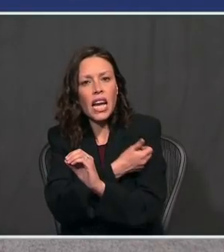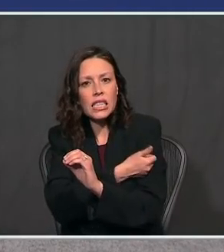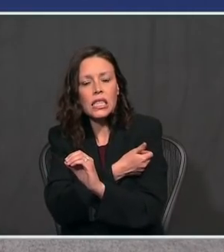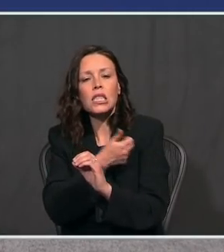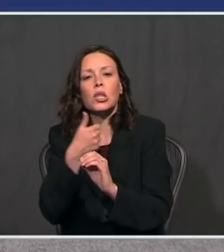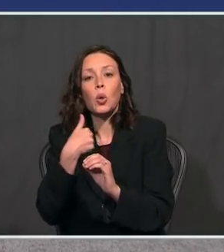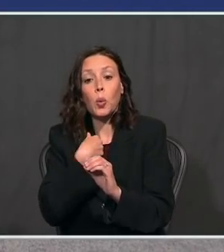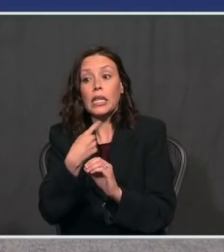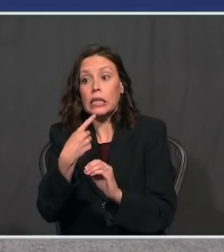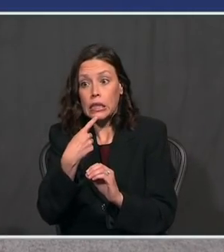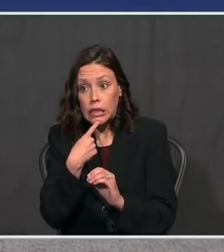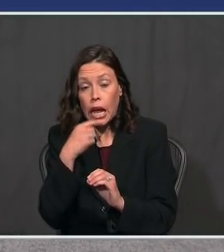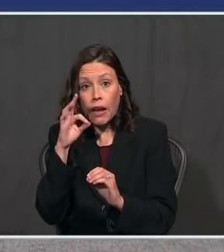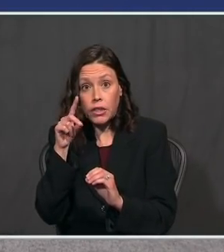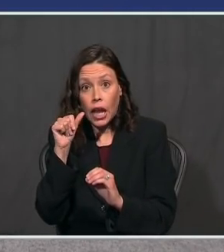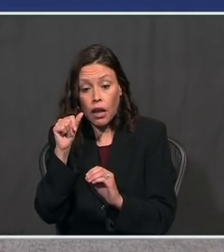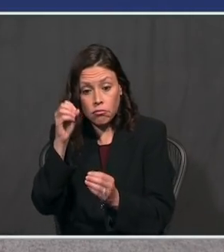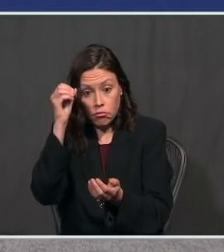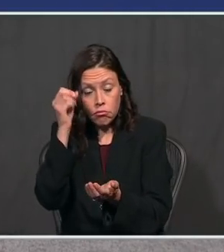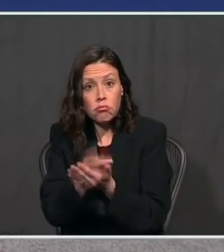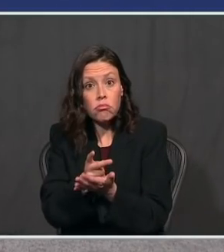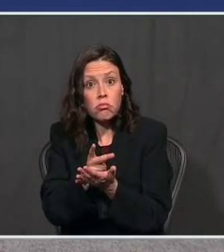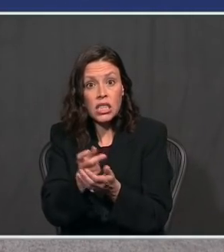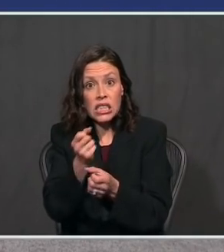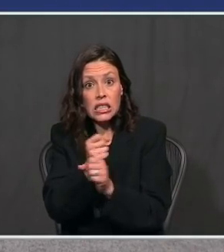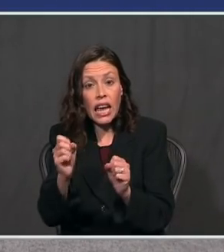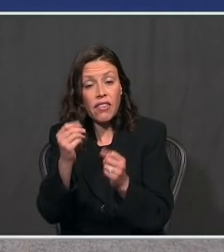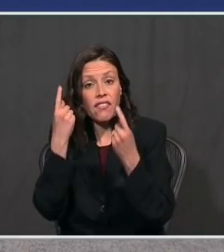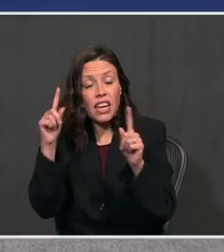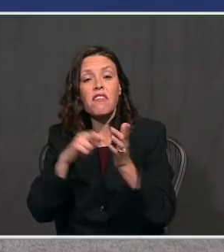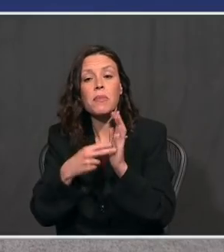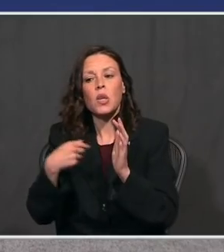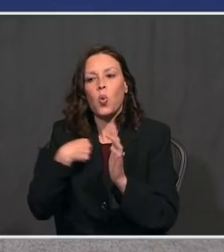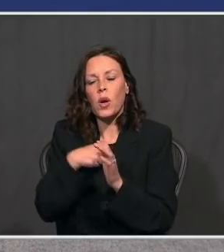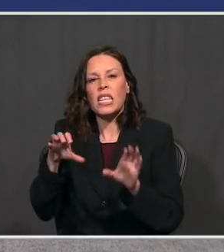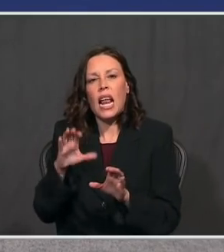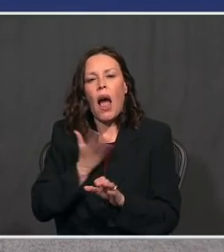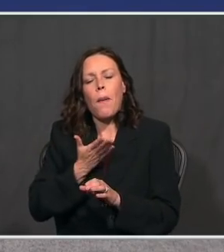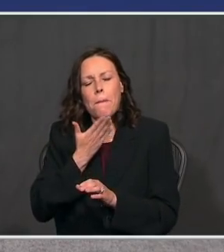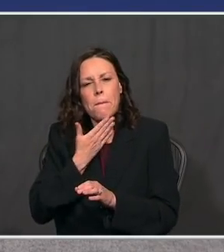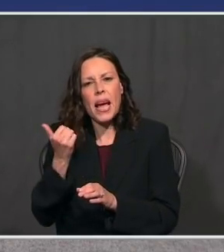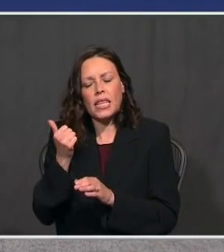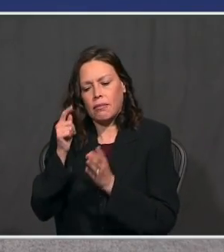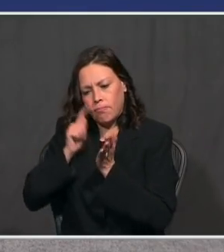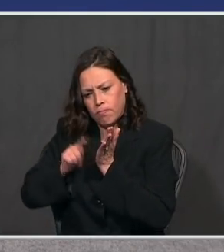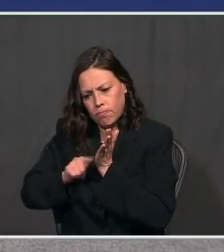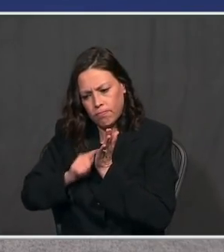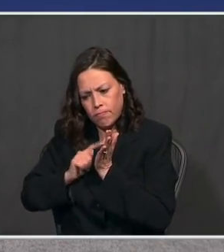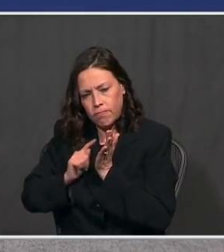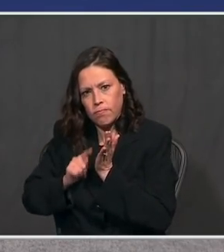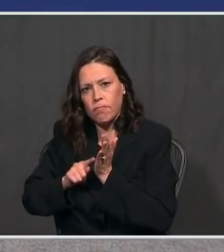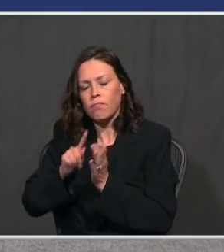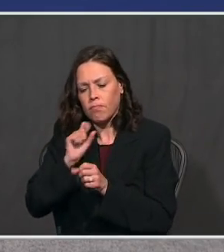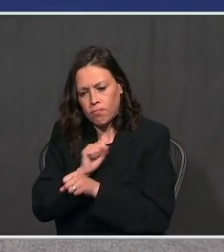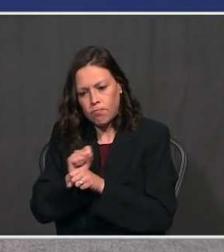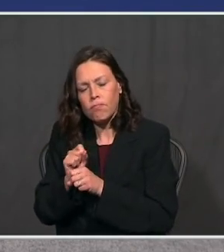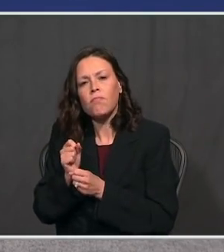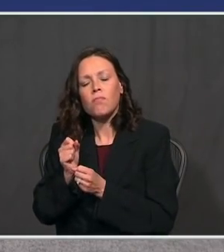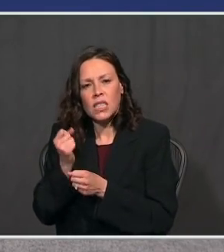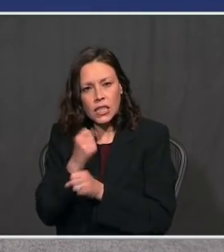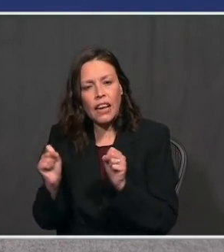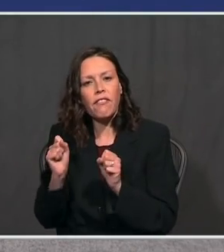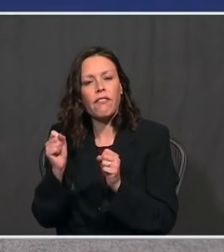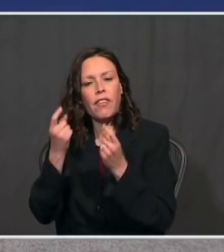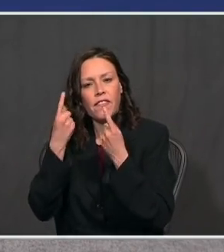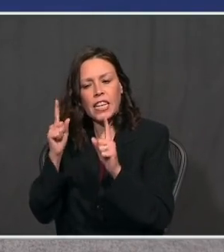when we say at FDA they're safe and effective, it means we've done our best job to make sure that they are safe and effective for all of us